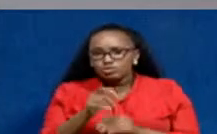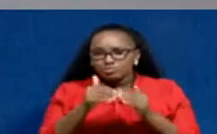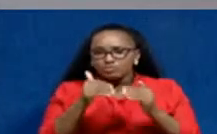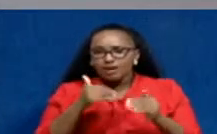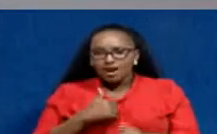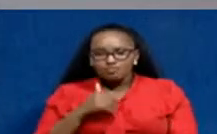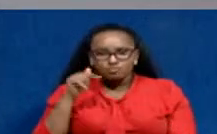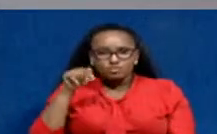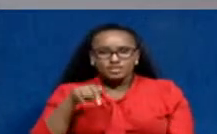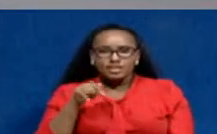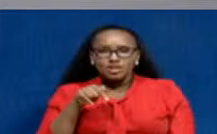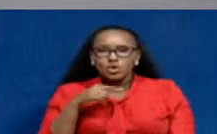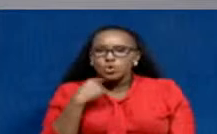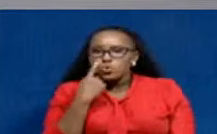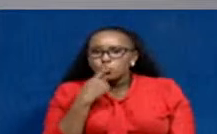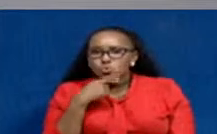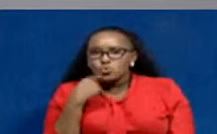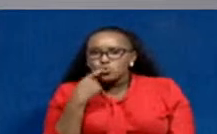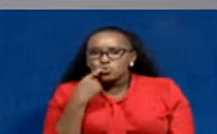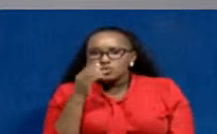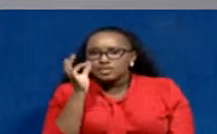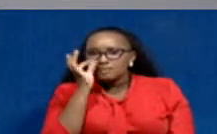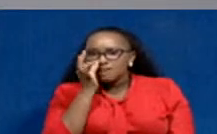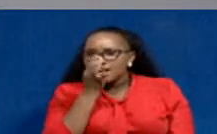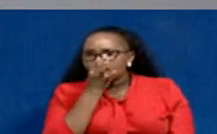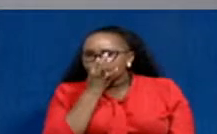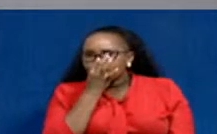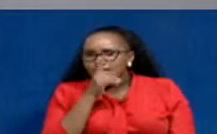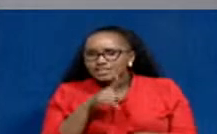today, who was Kibaki the man?